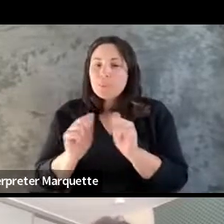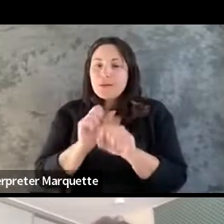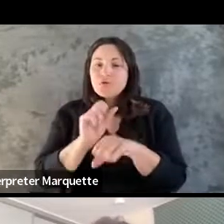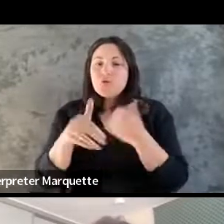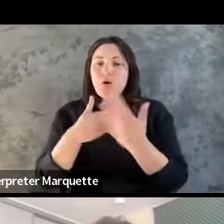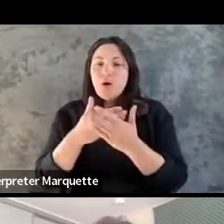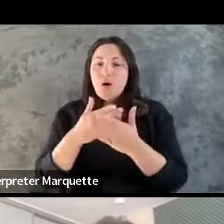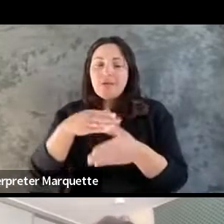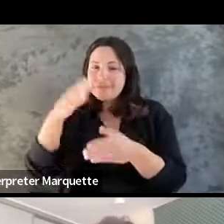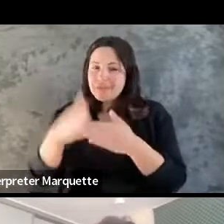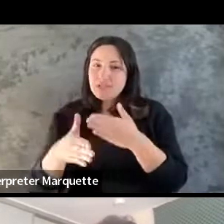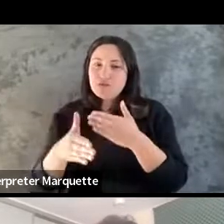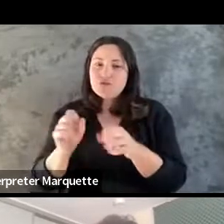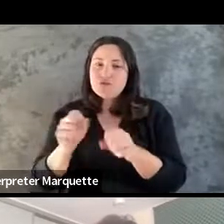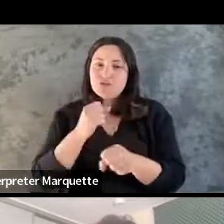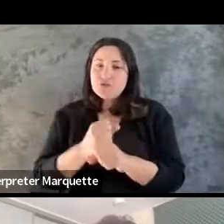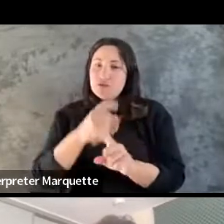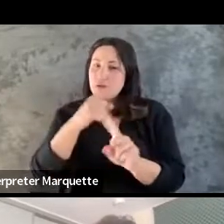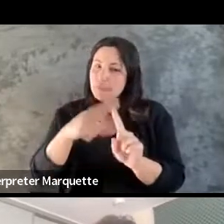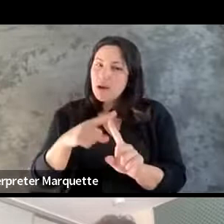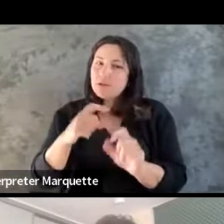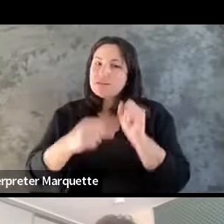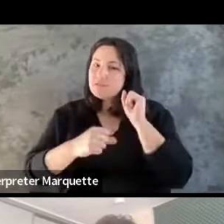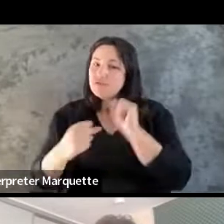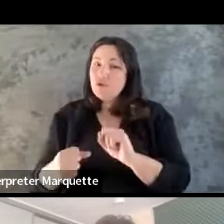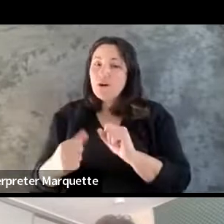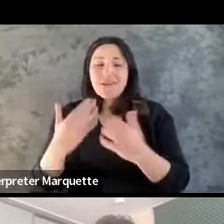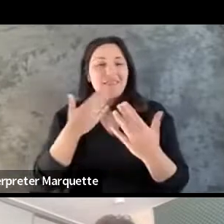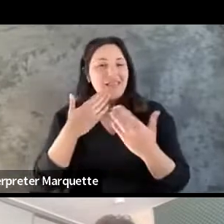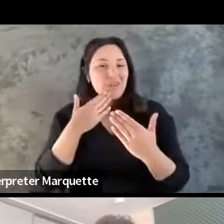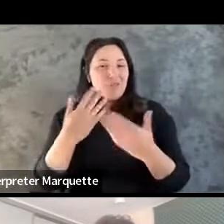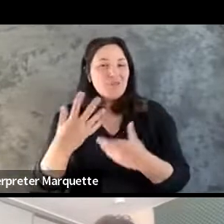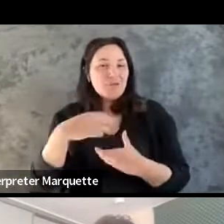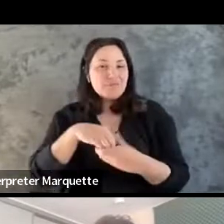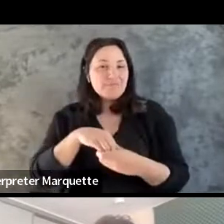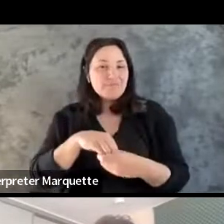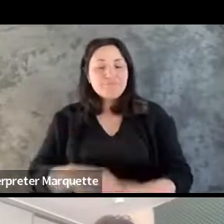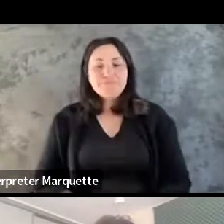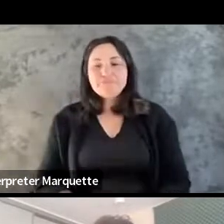out this year on a strong and positive note. And thank you all for being a part of that.